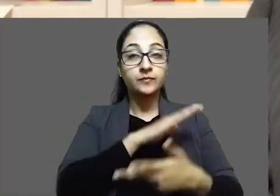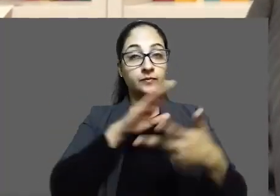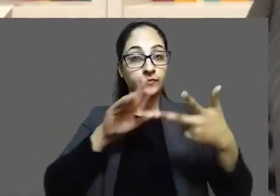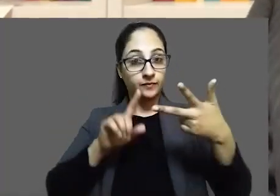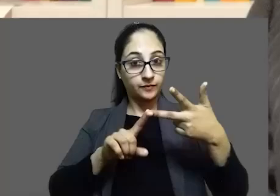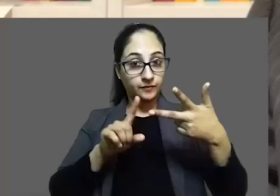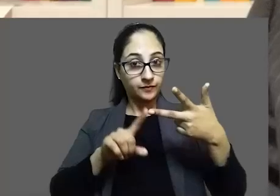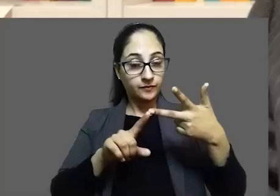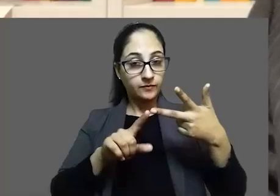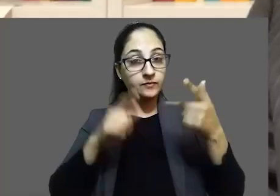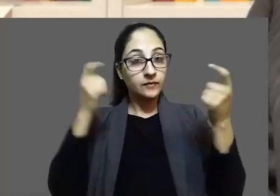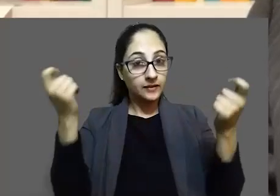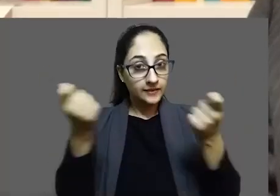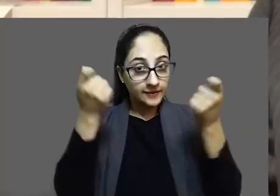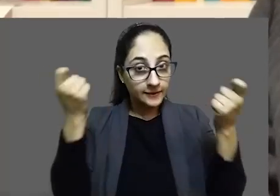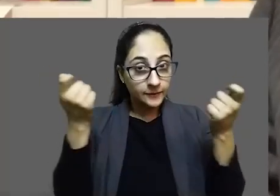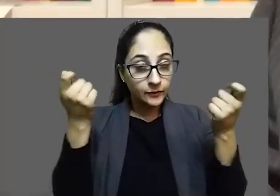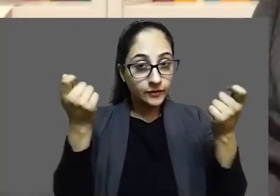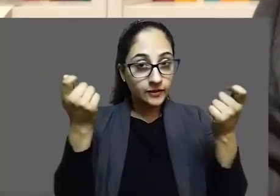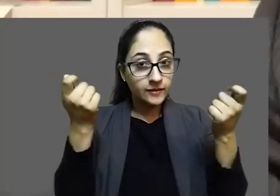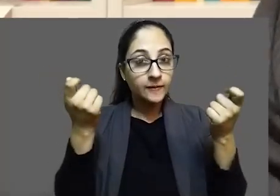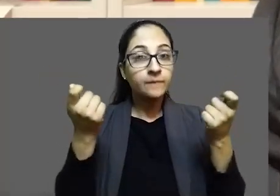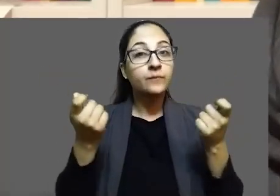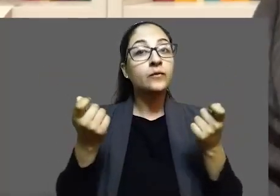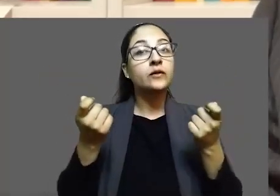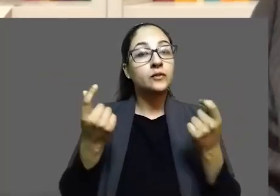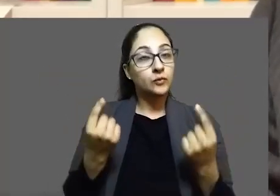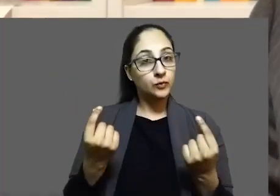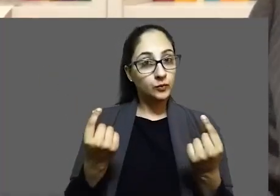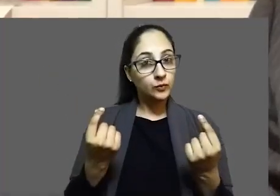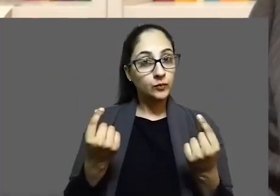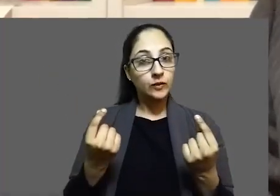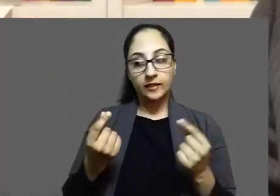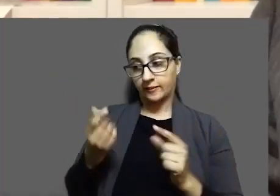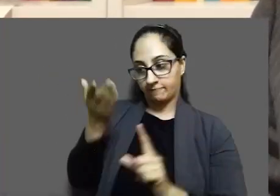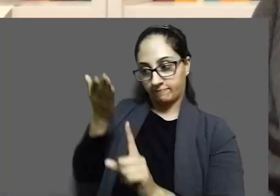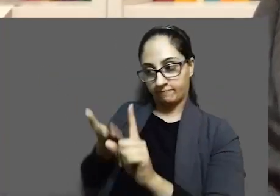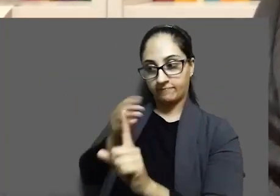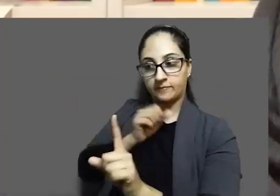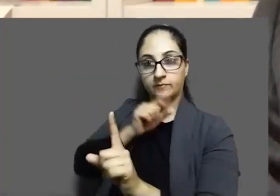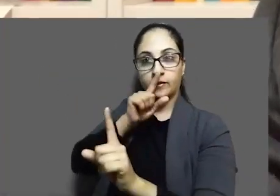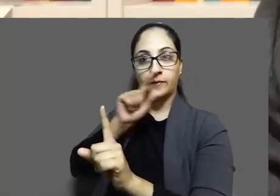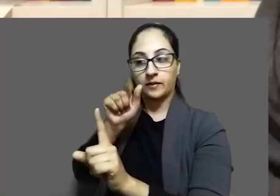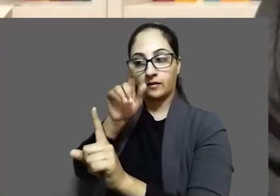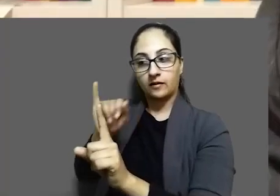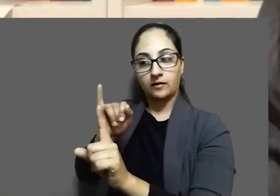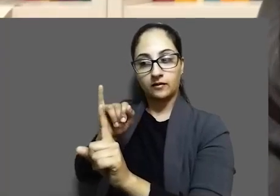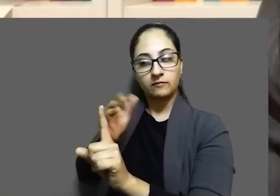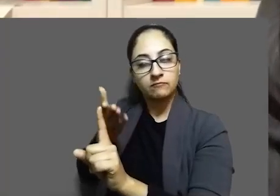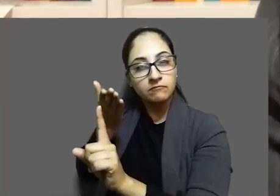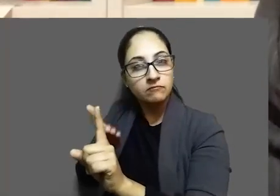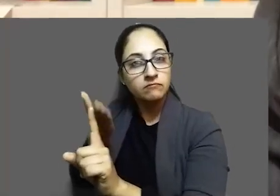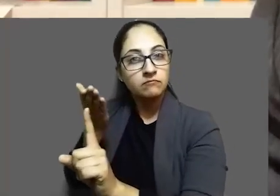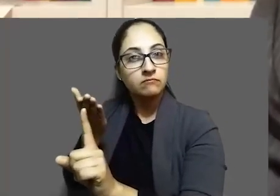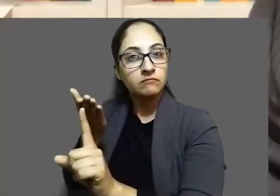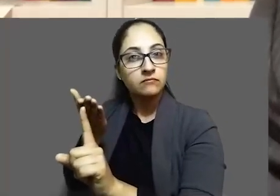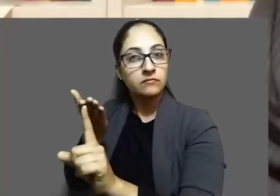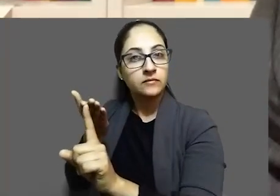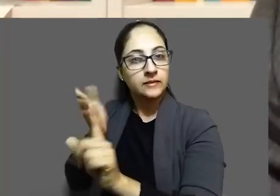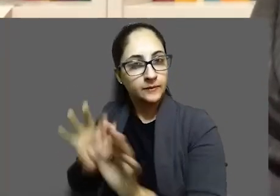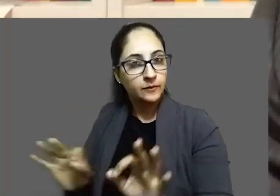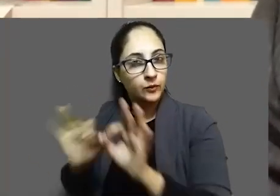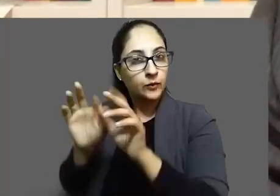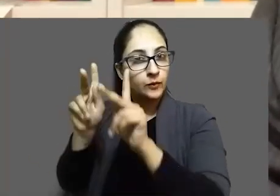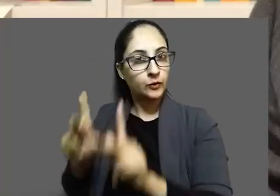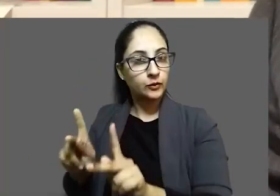thirdly, is that this is an opportunity for us to look at a role model like Imam Ali and say, there is something about Imam